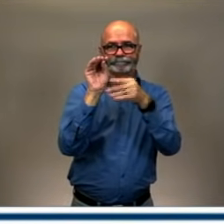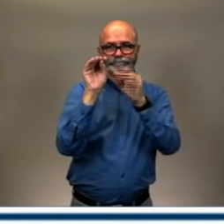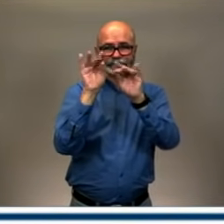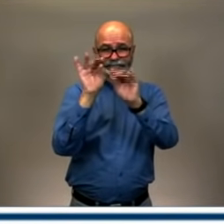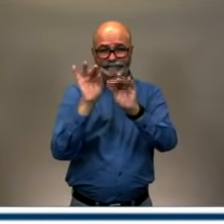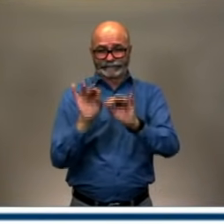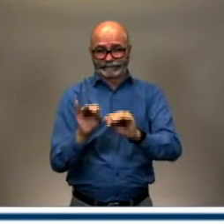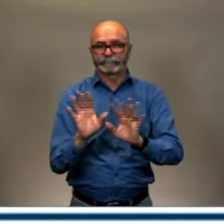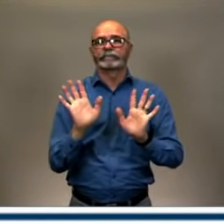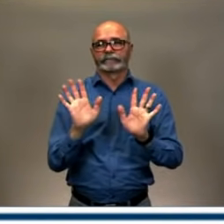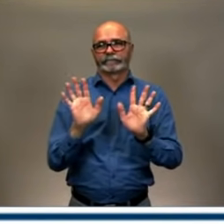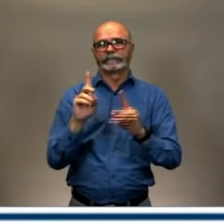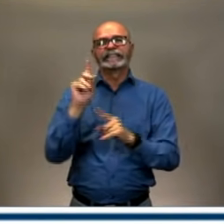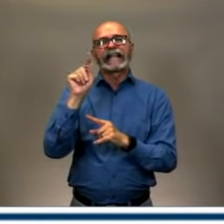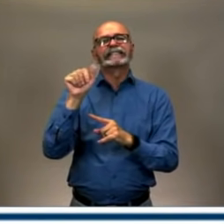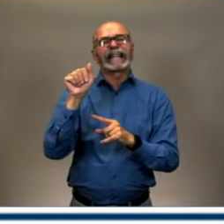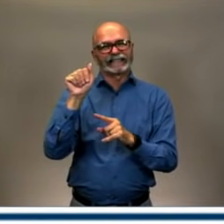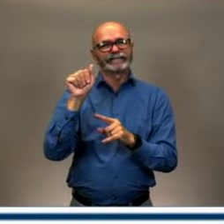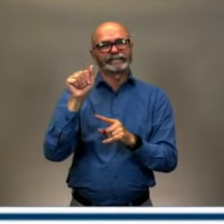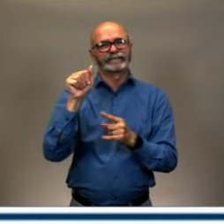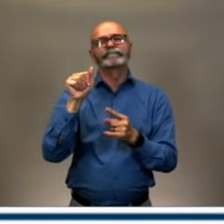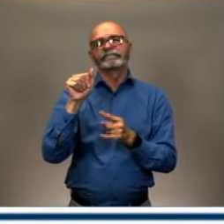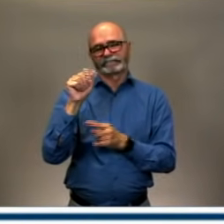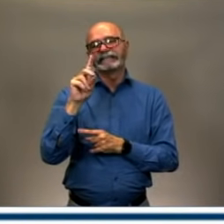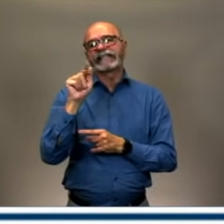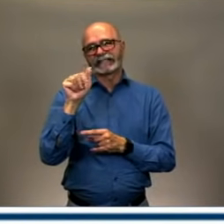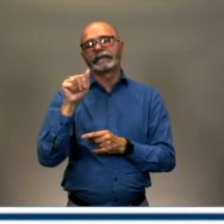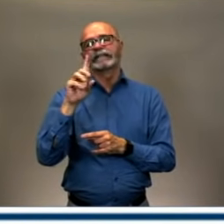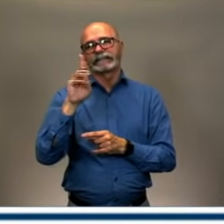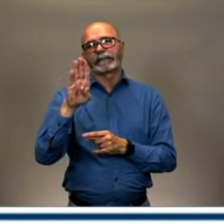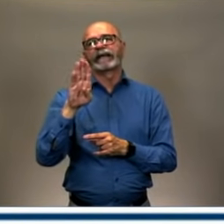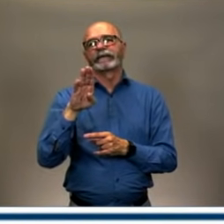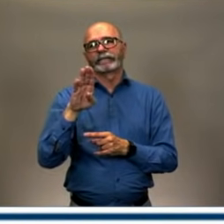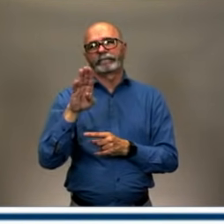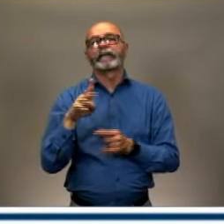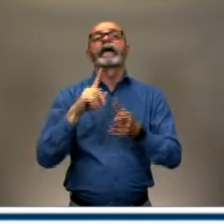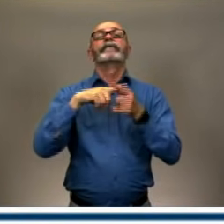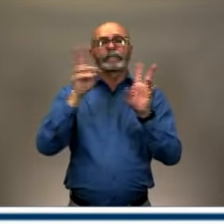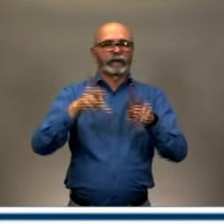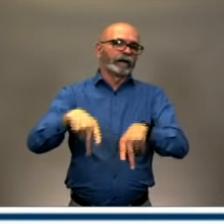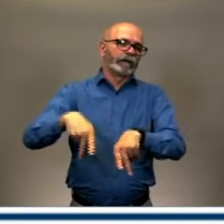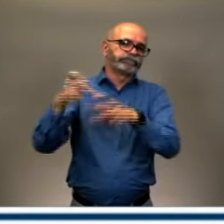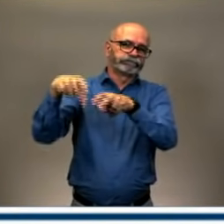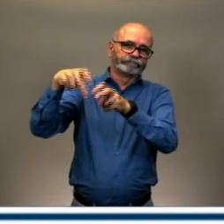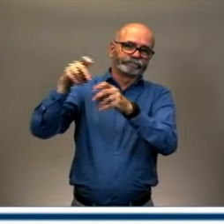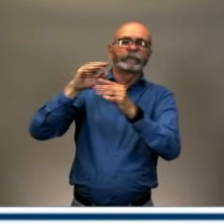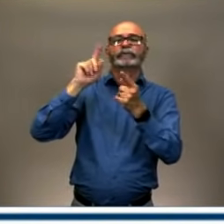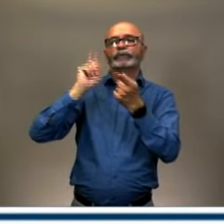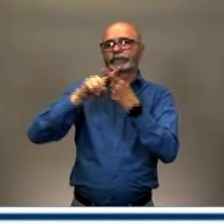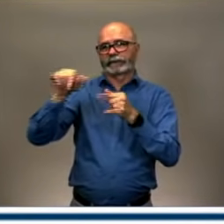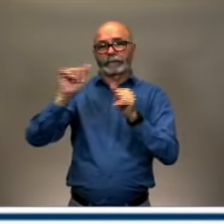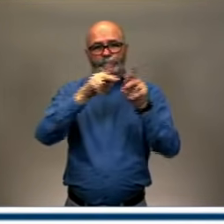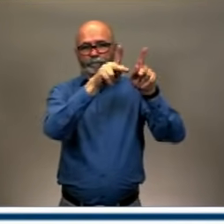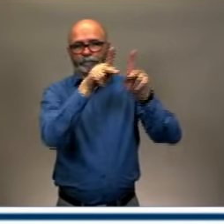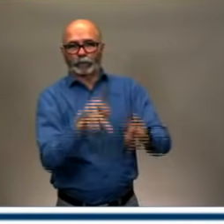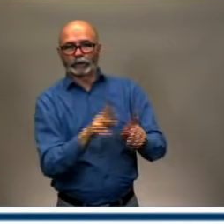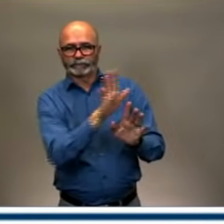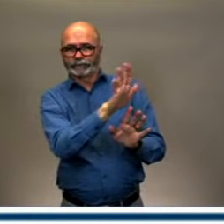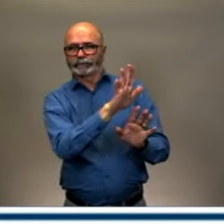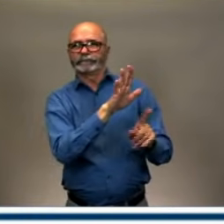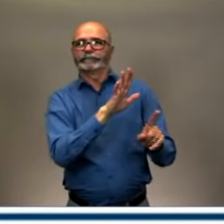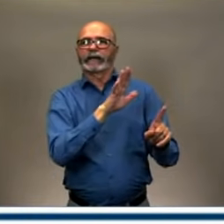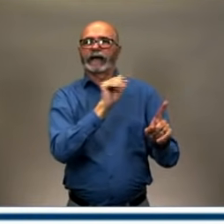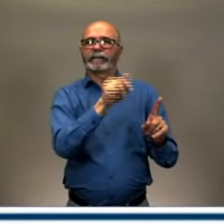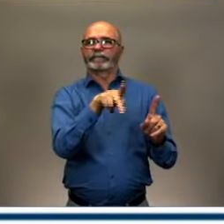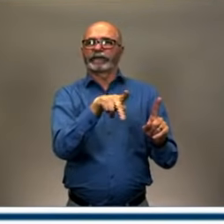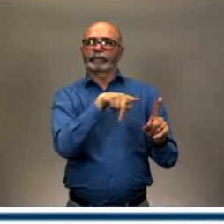database, if you will, at the clinic. But it can also then be uploaded back onto the individual's Can Immunize app themselves.